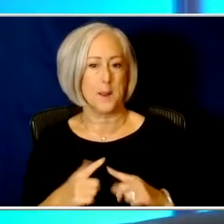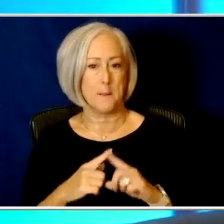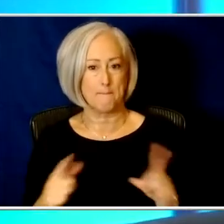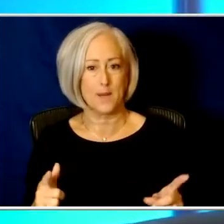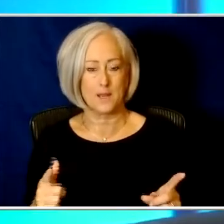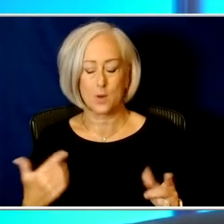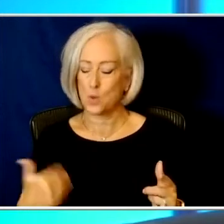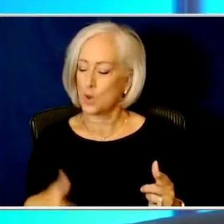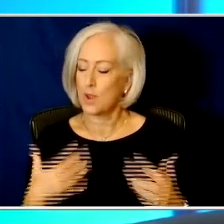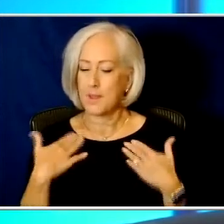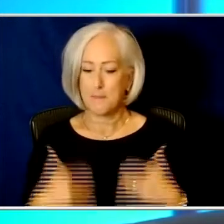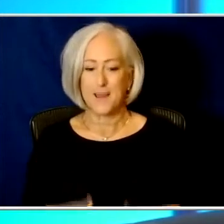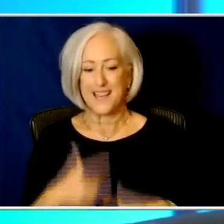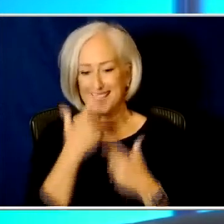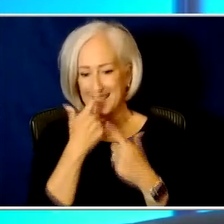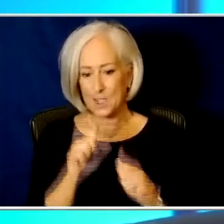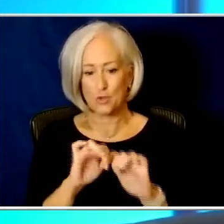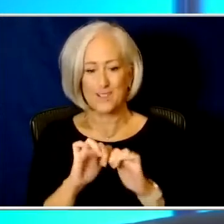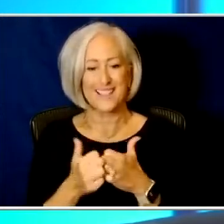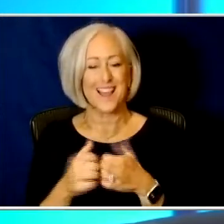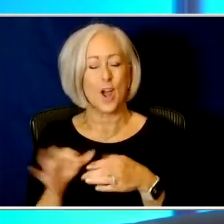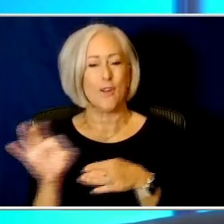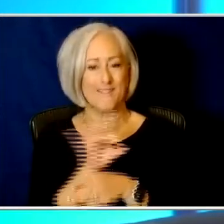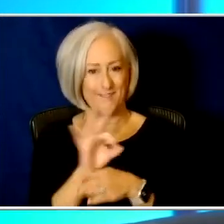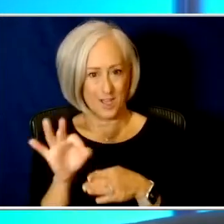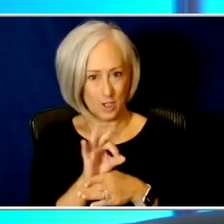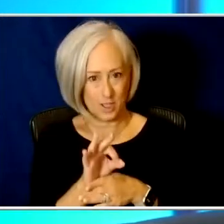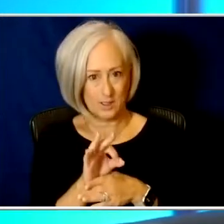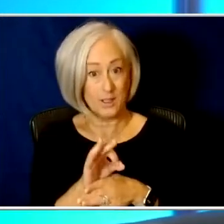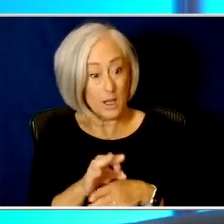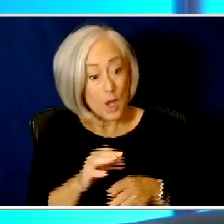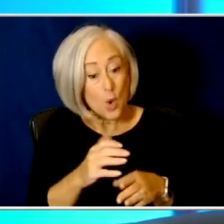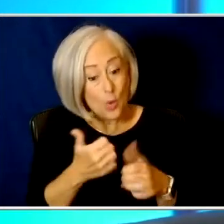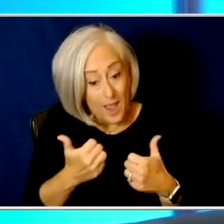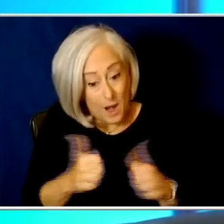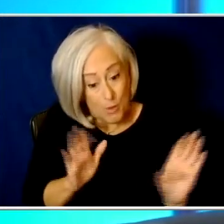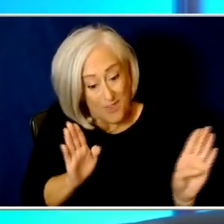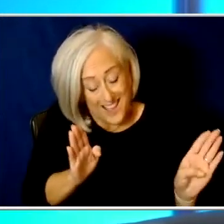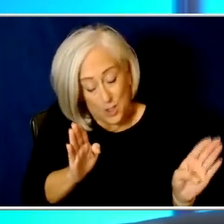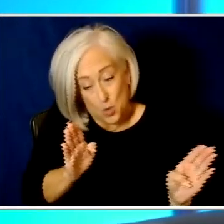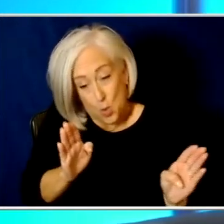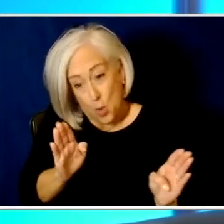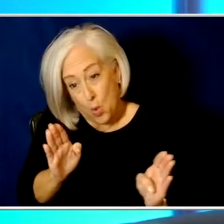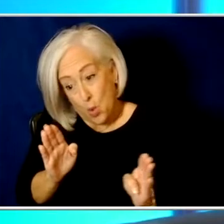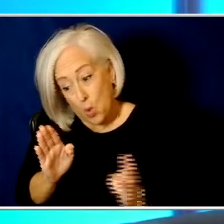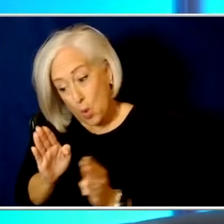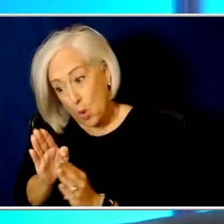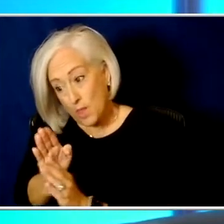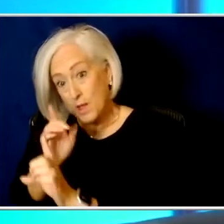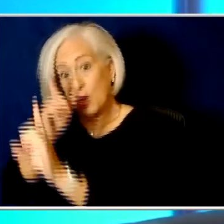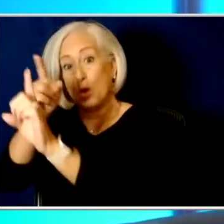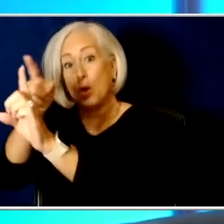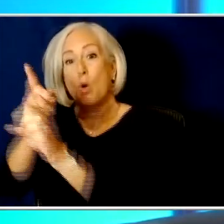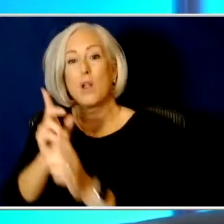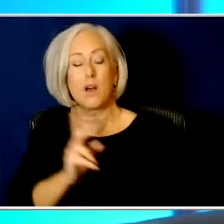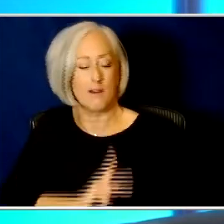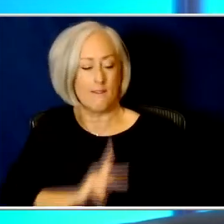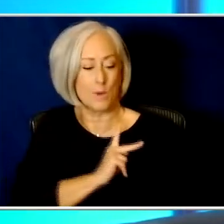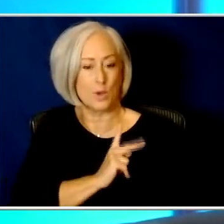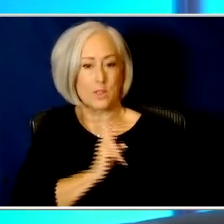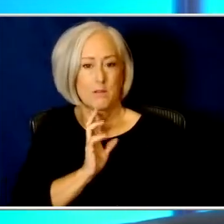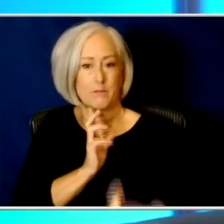body in which that tumor is in, influences what we can do for the patient. So I definitely think we're moving in that direction. We're not